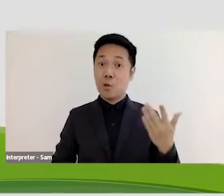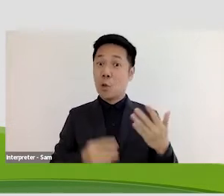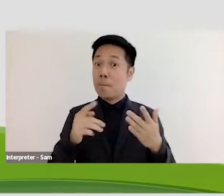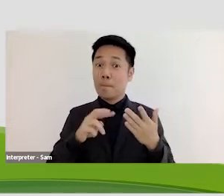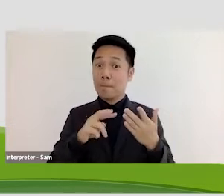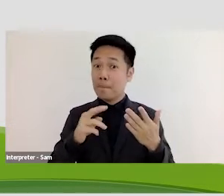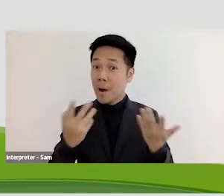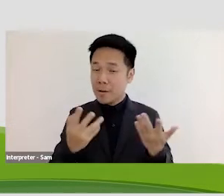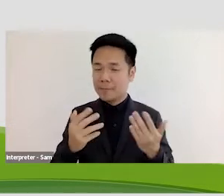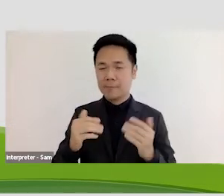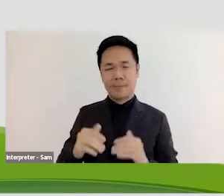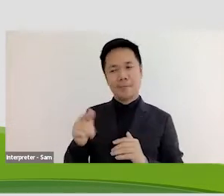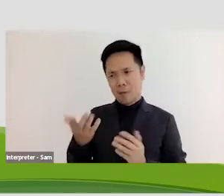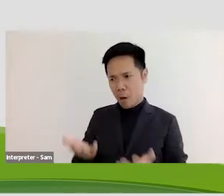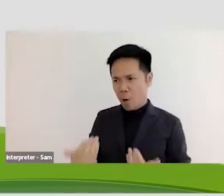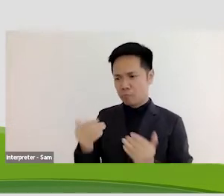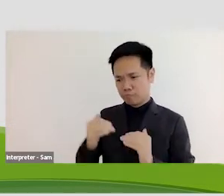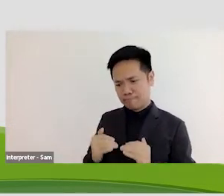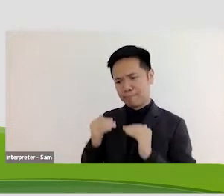approach.